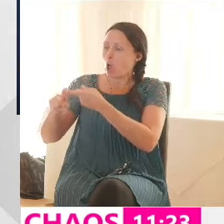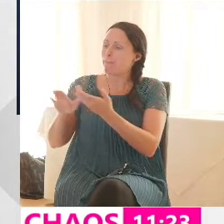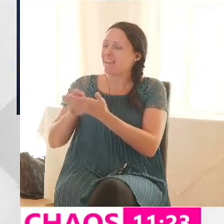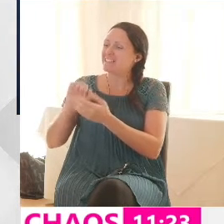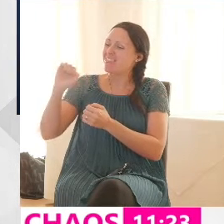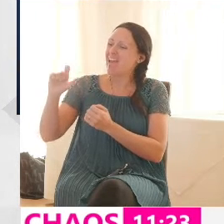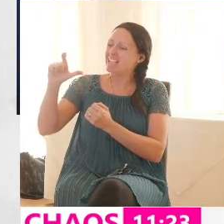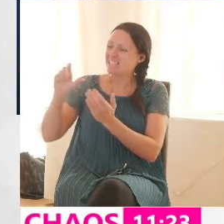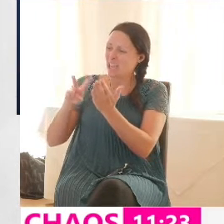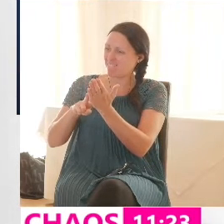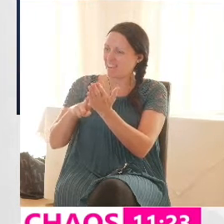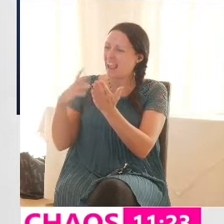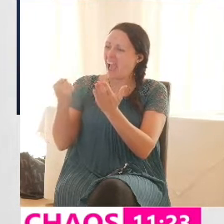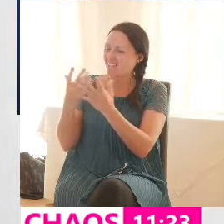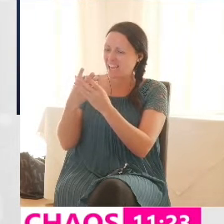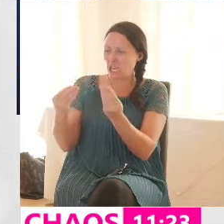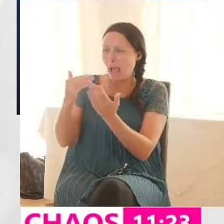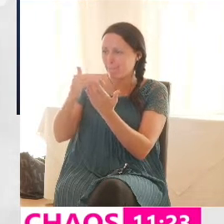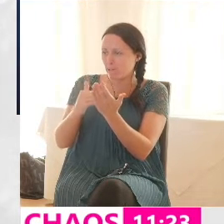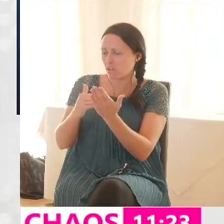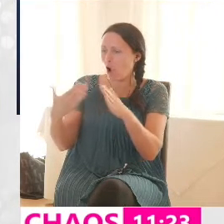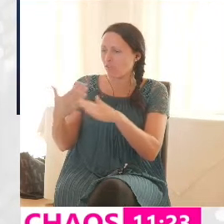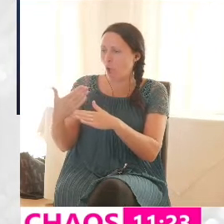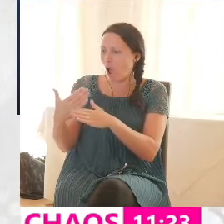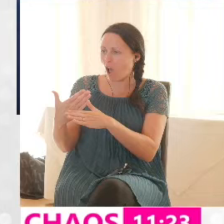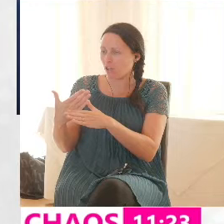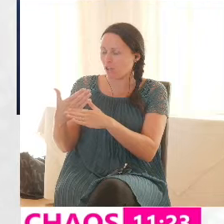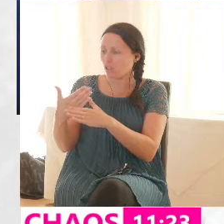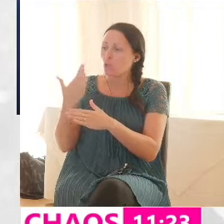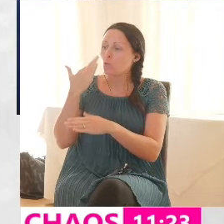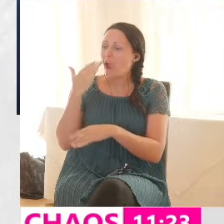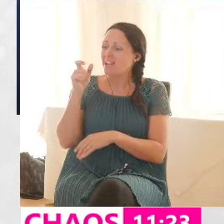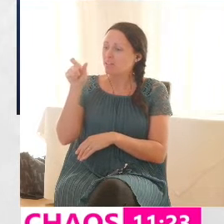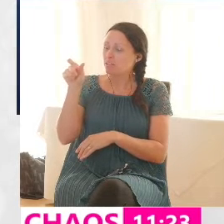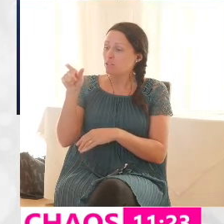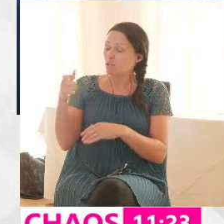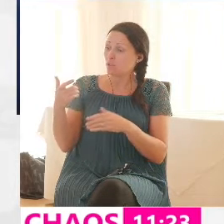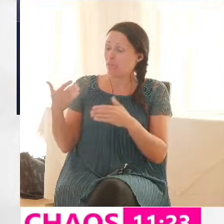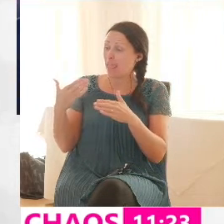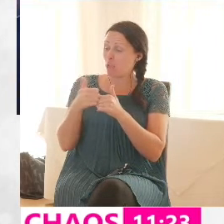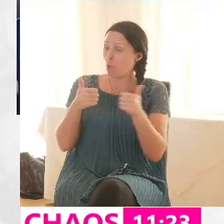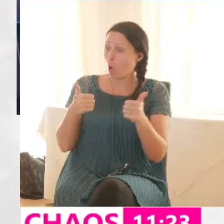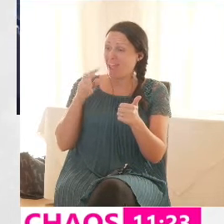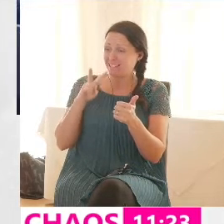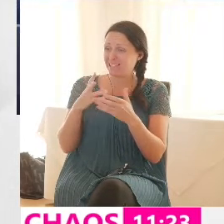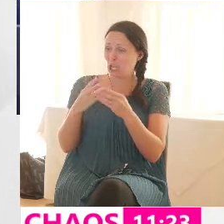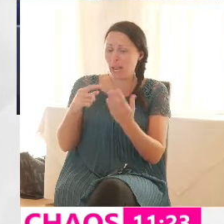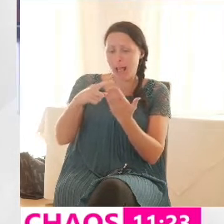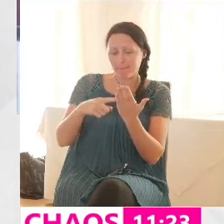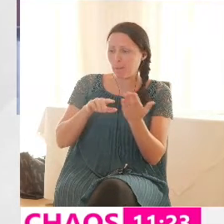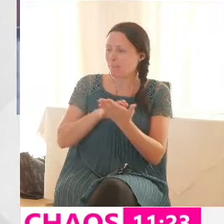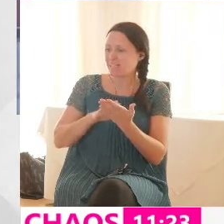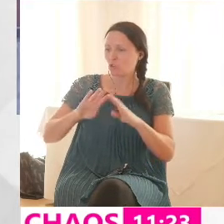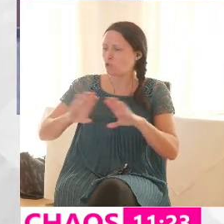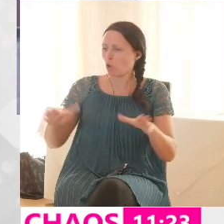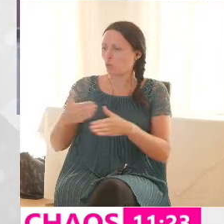was saying, okay, what it means? They were saying that when I see the gap, it means for me what? They are not performing well. This guy